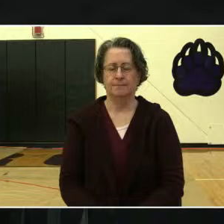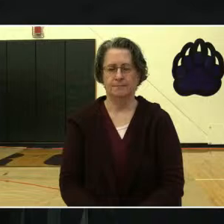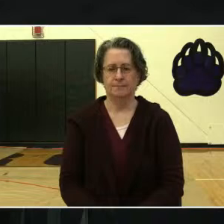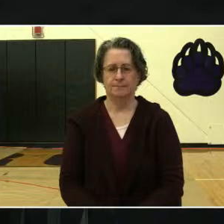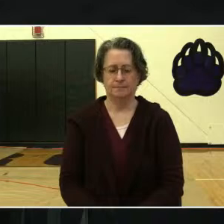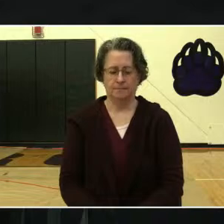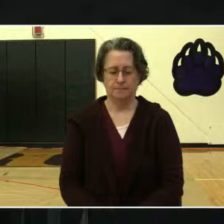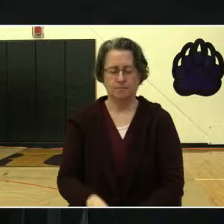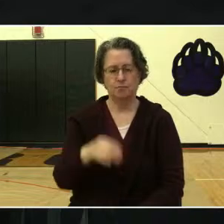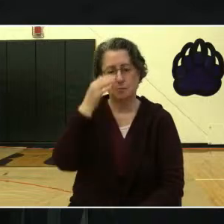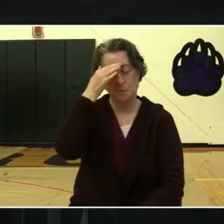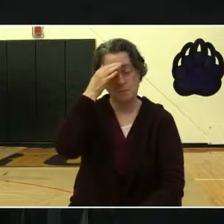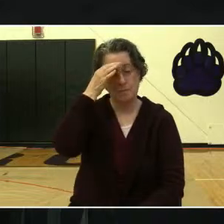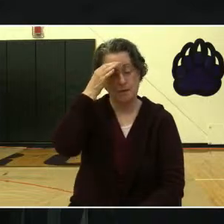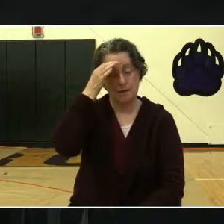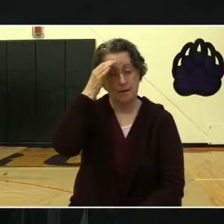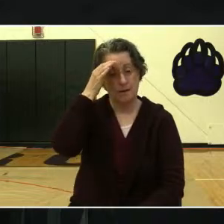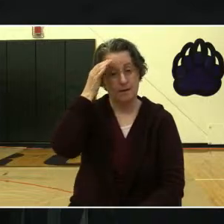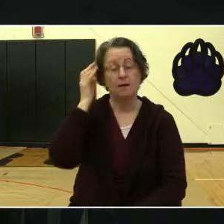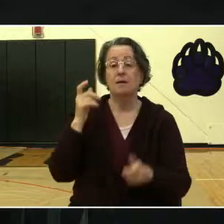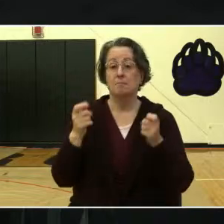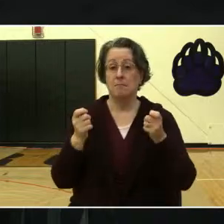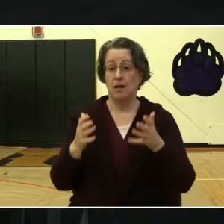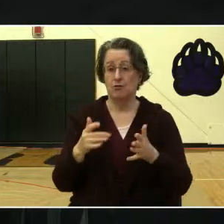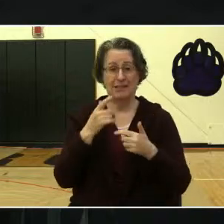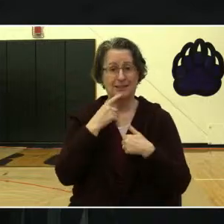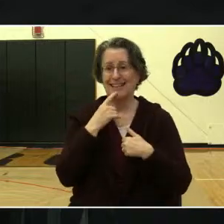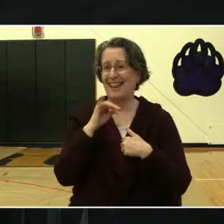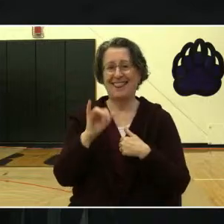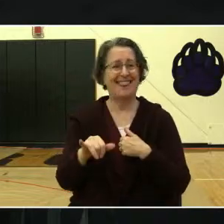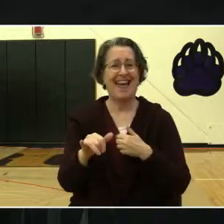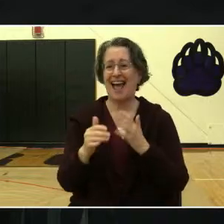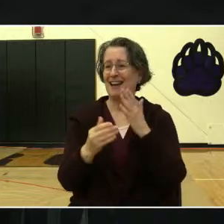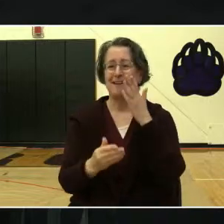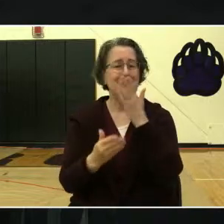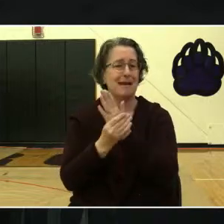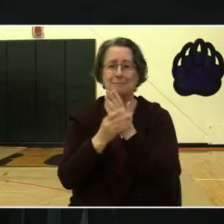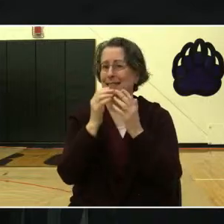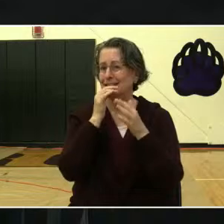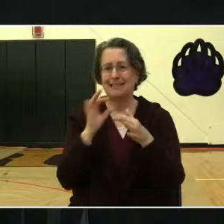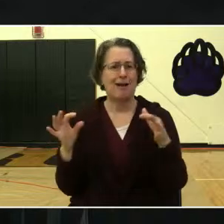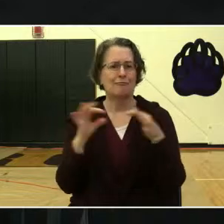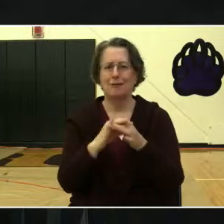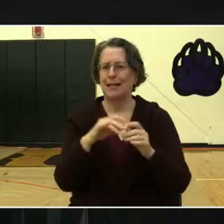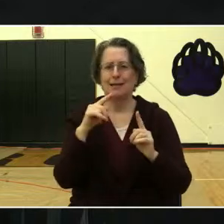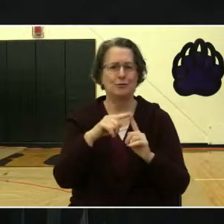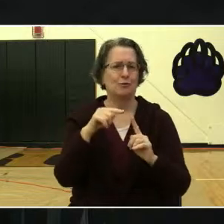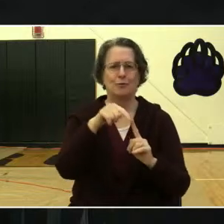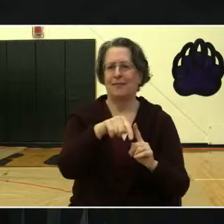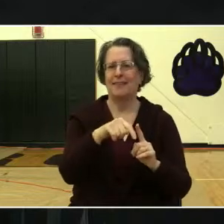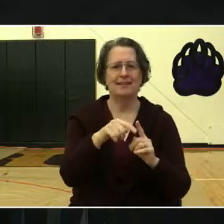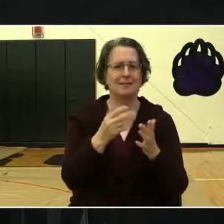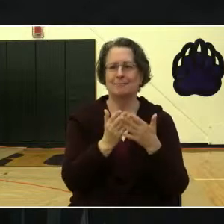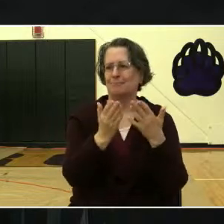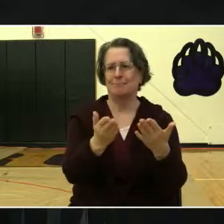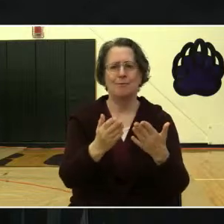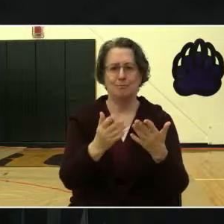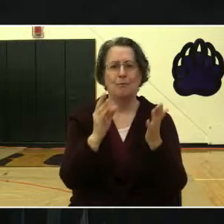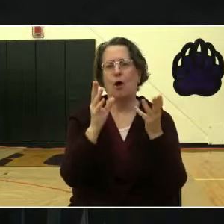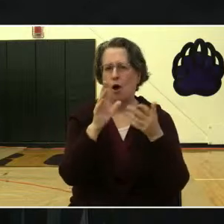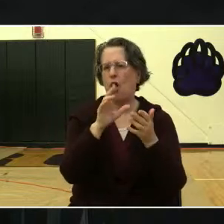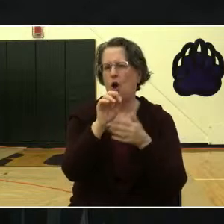um that amendment is not germine the article as